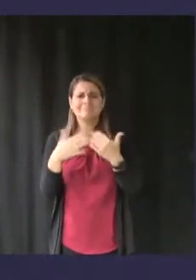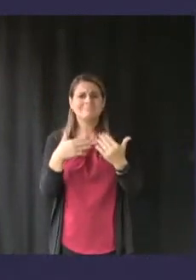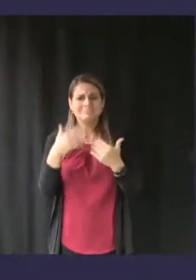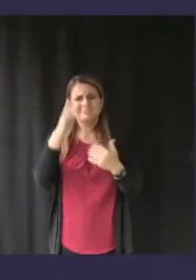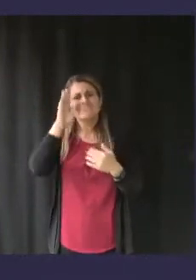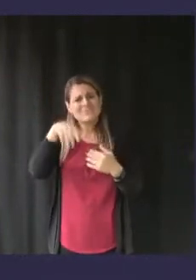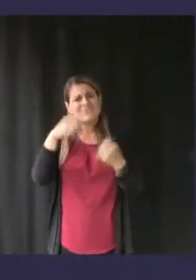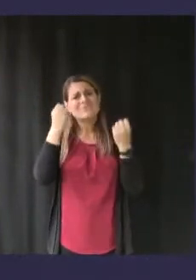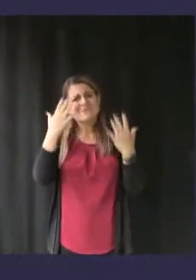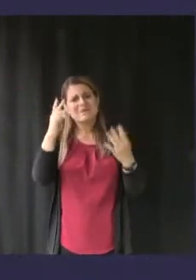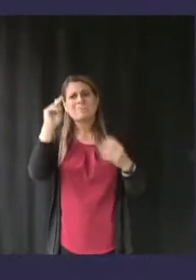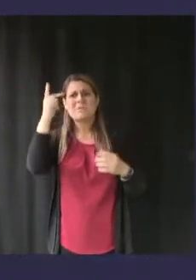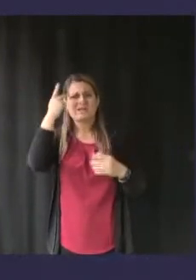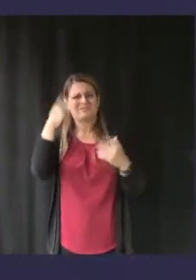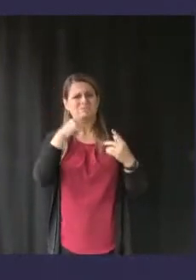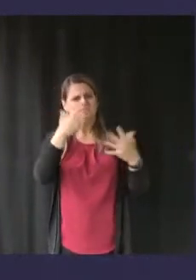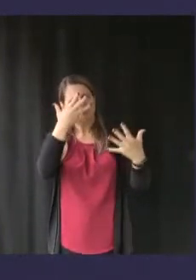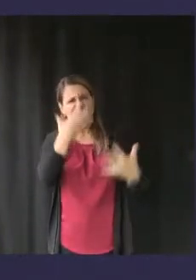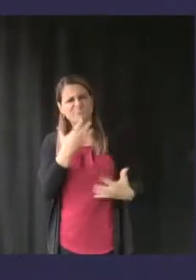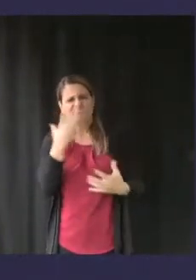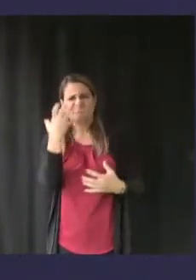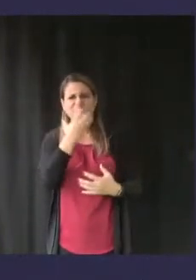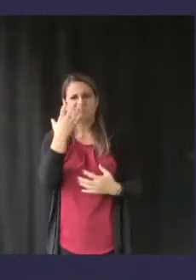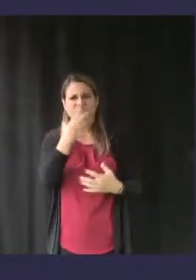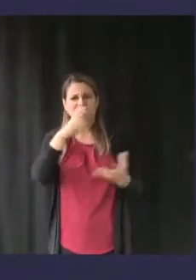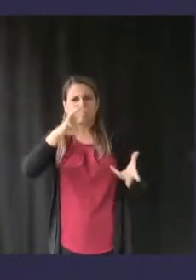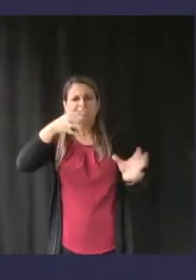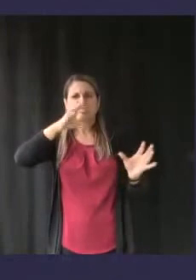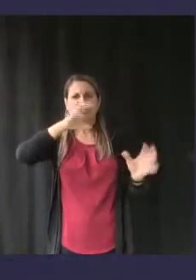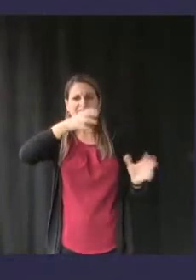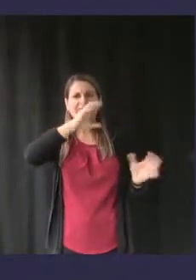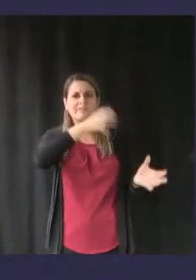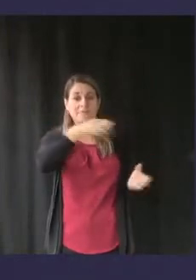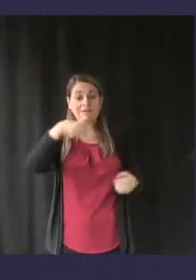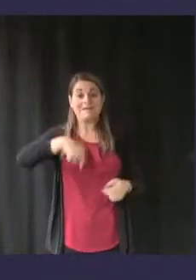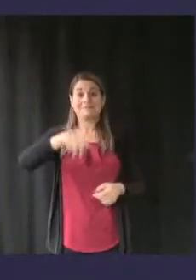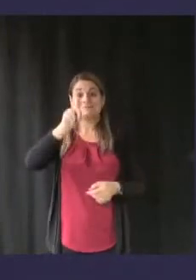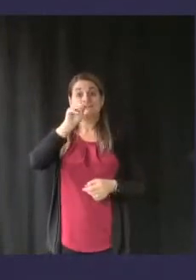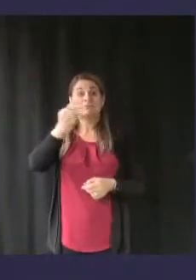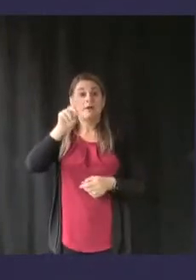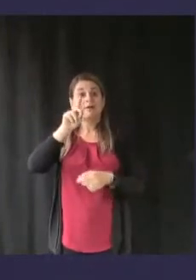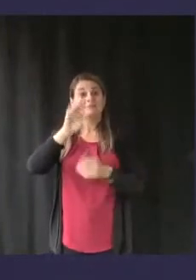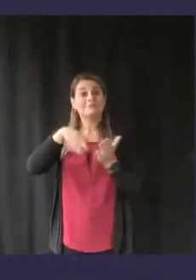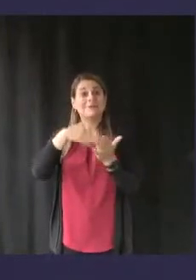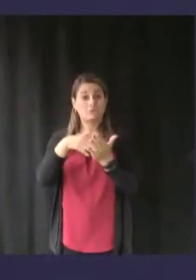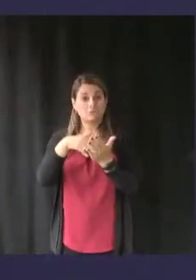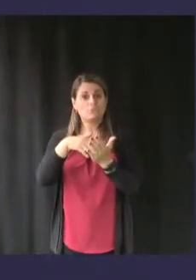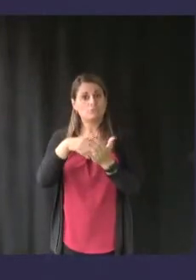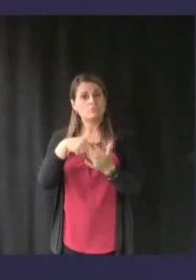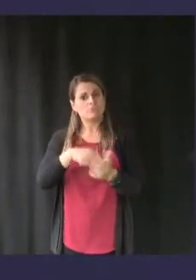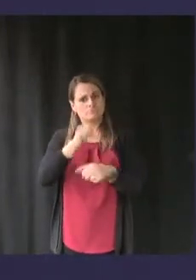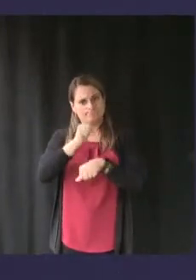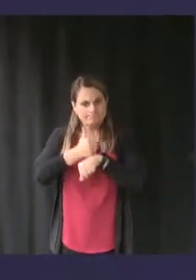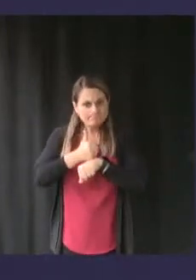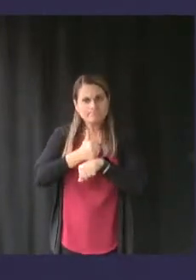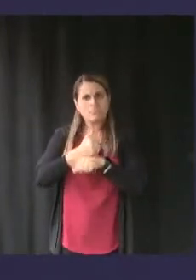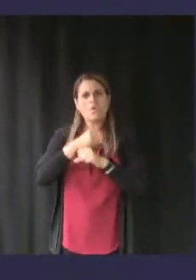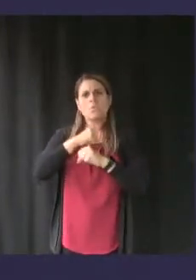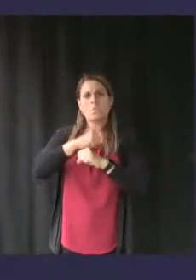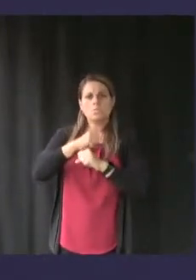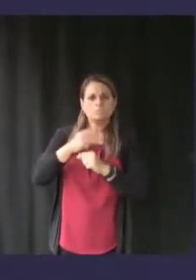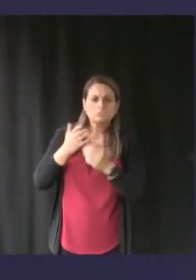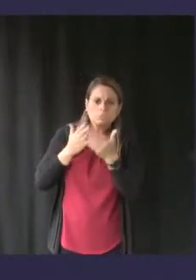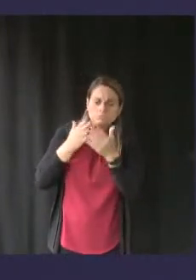this institute will be the new guardians and new protectors of these fundamental values of human rights which separate this country from